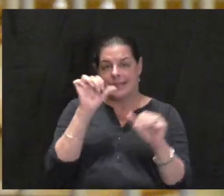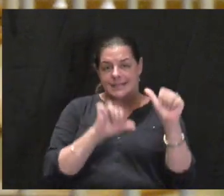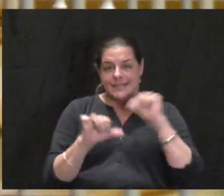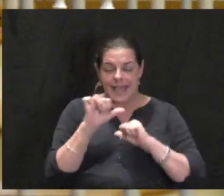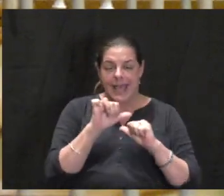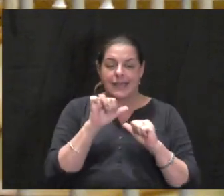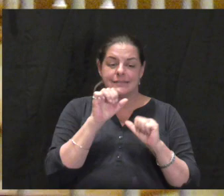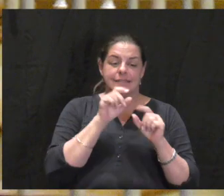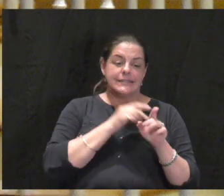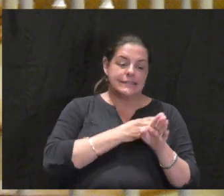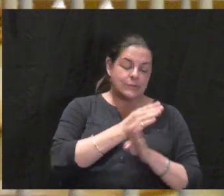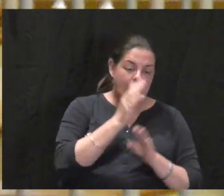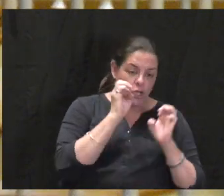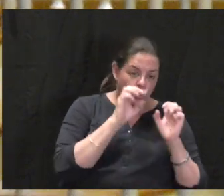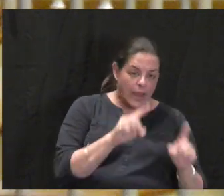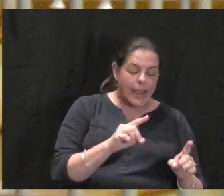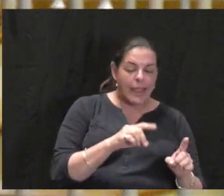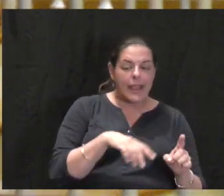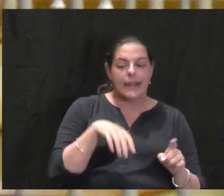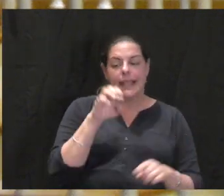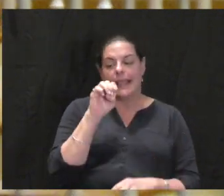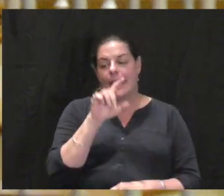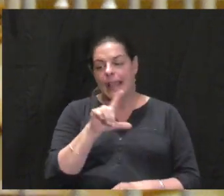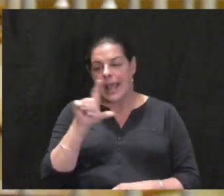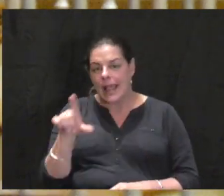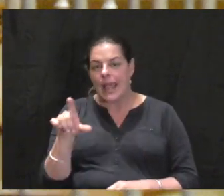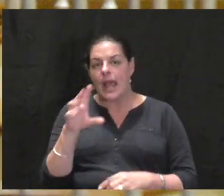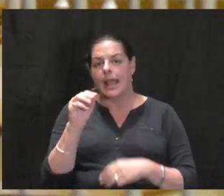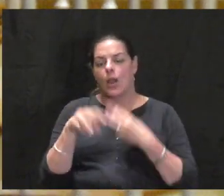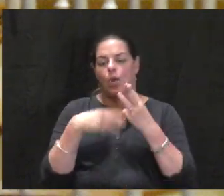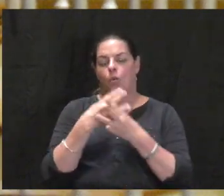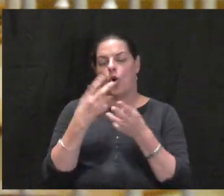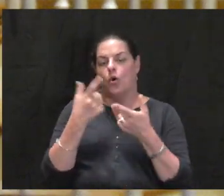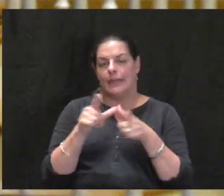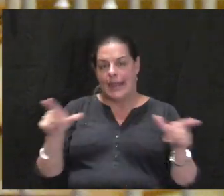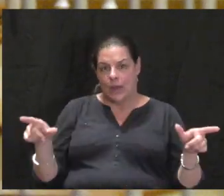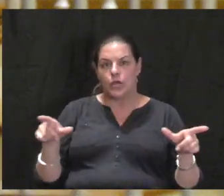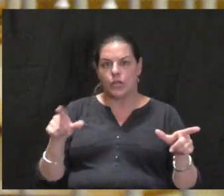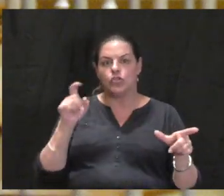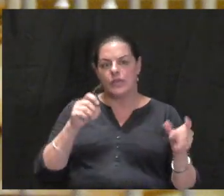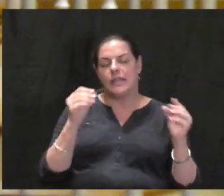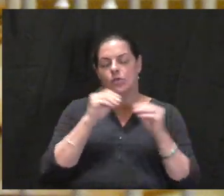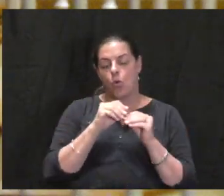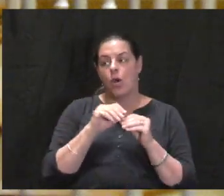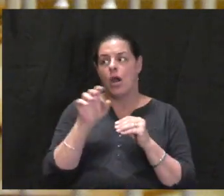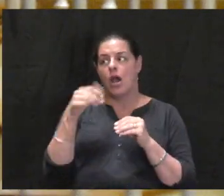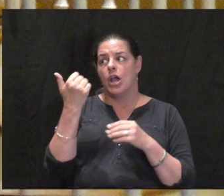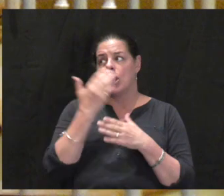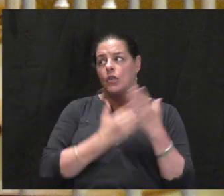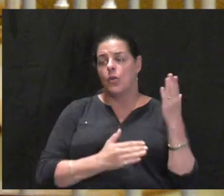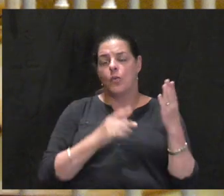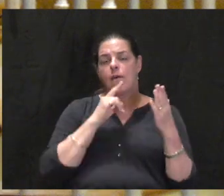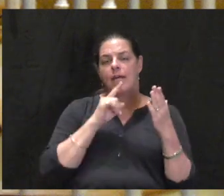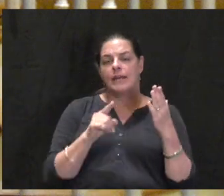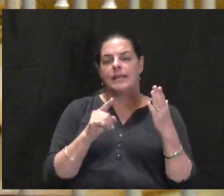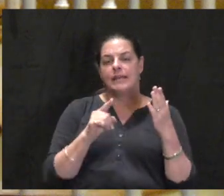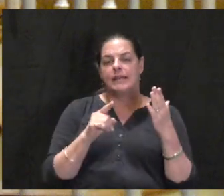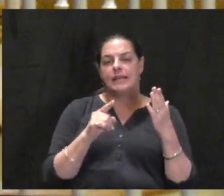primary focusing on additional male teachers. Cannot stress enough how important it is to have more male